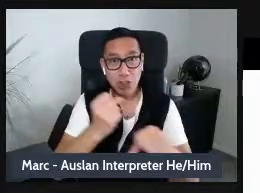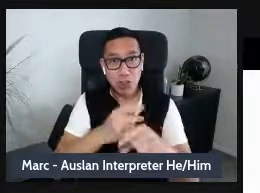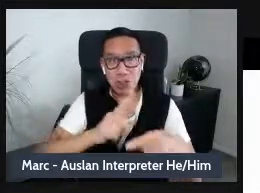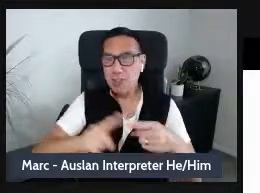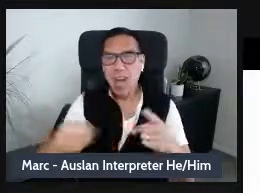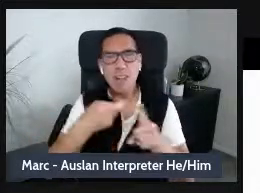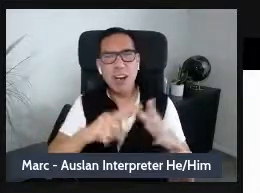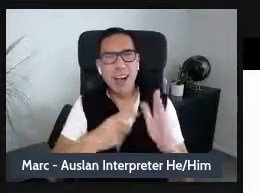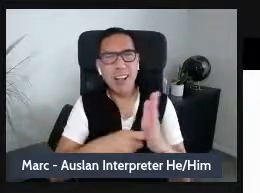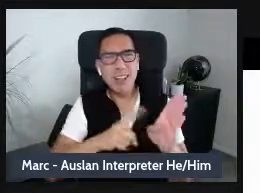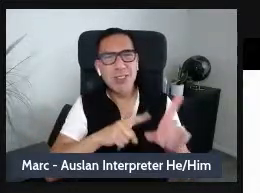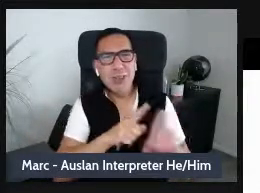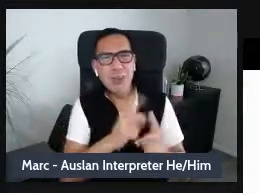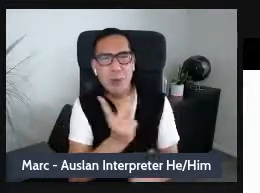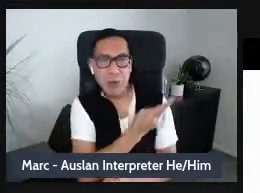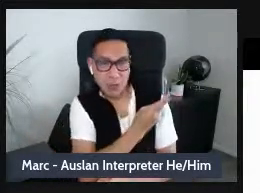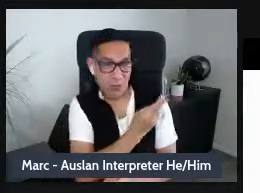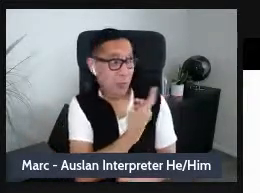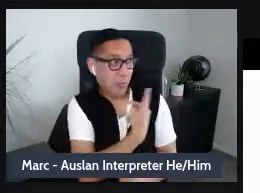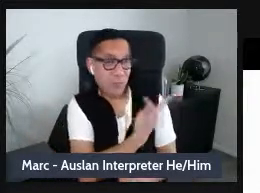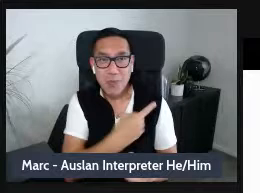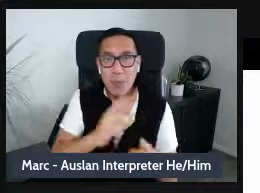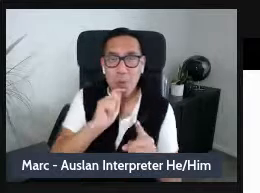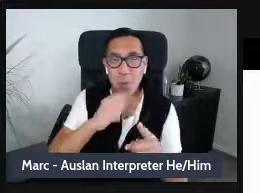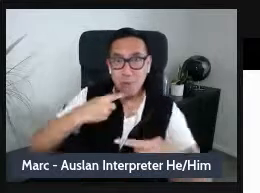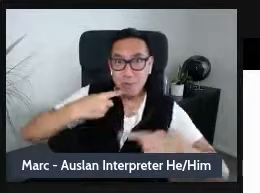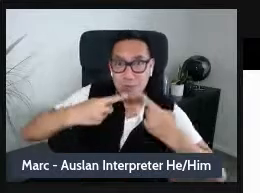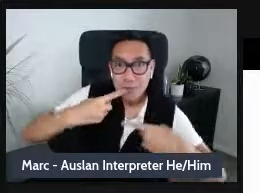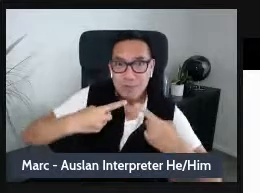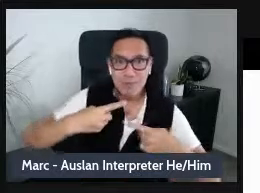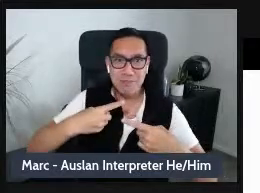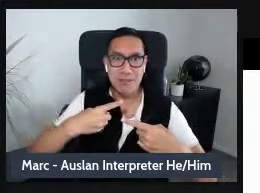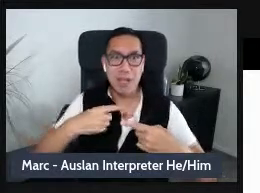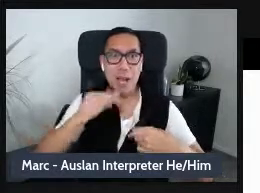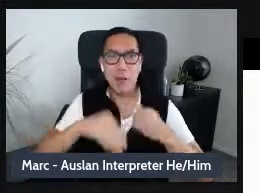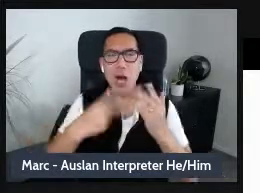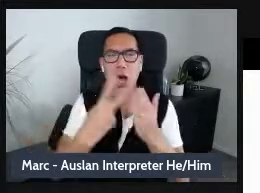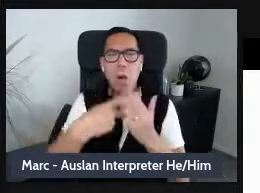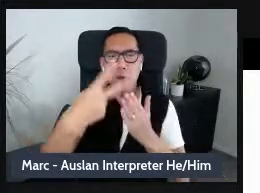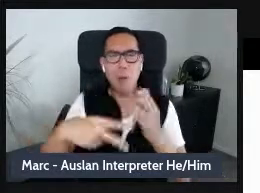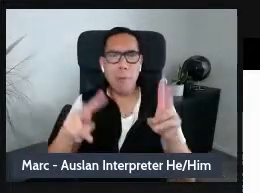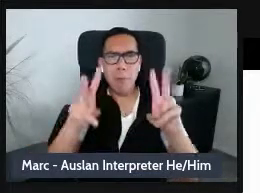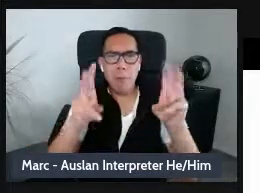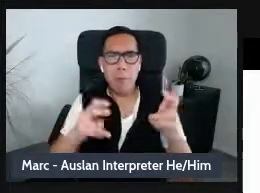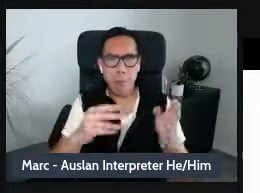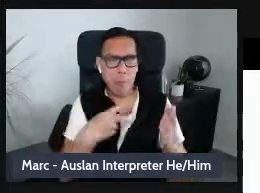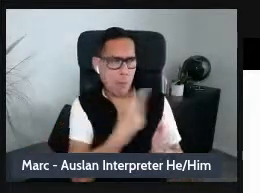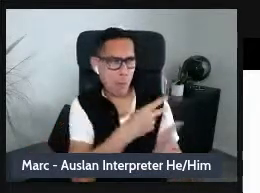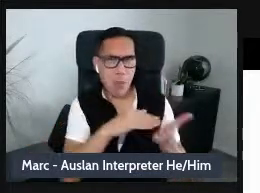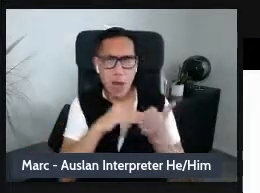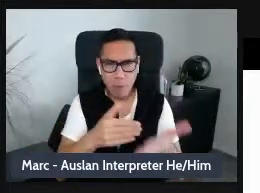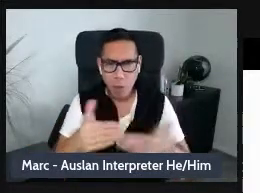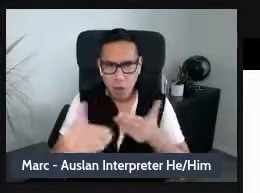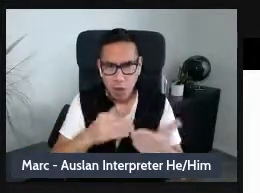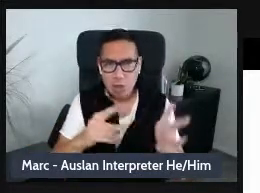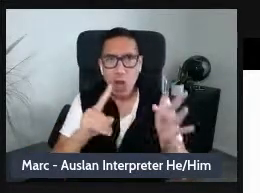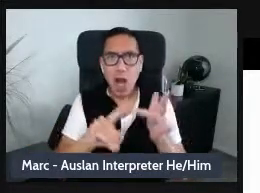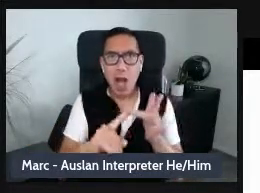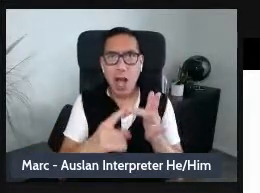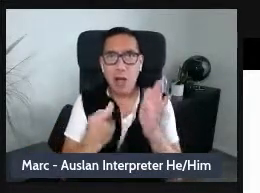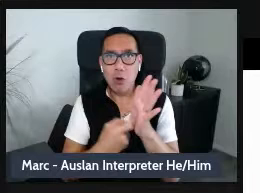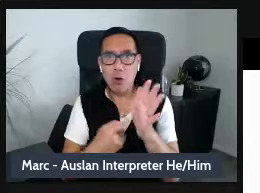well. And we're going to be talking today about a program we've helped put together, I Rebound After